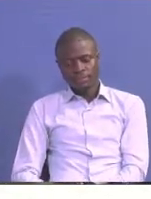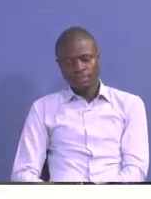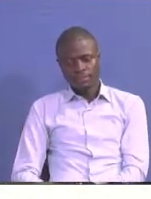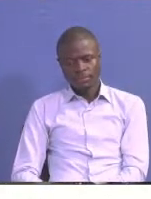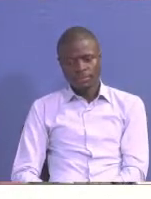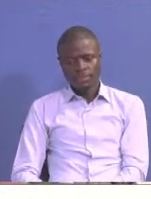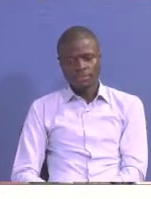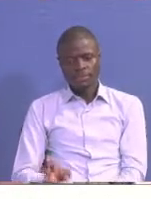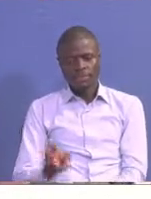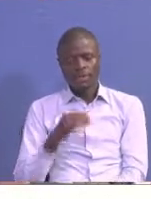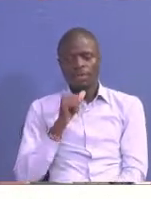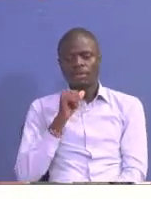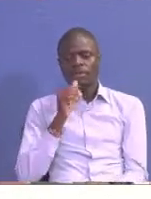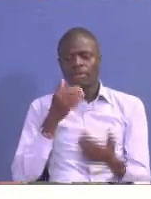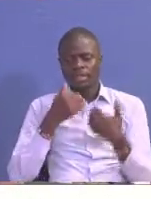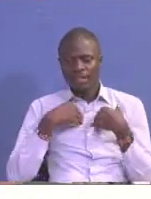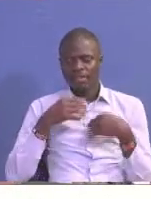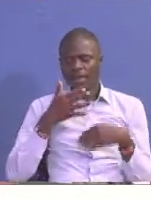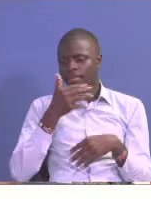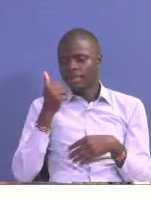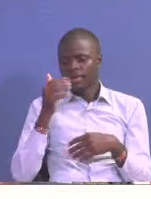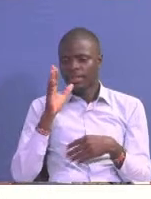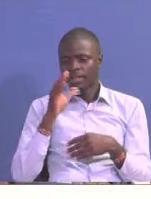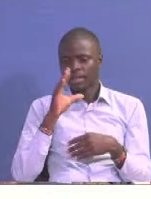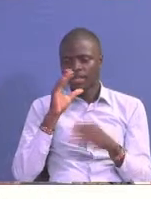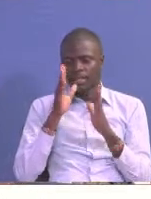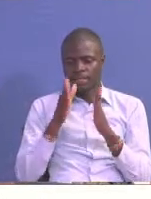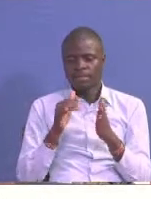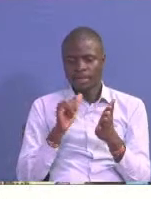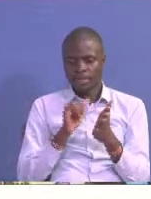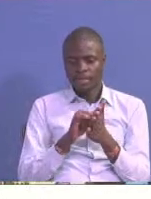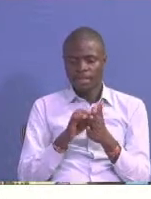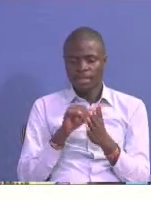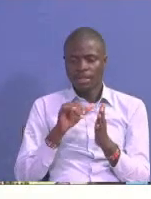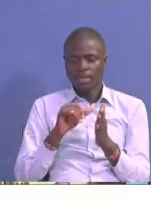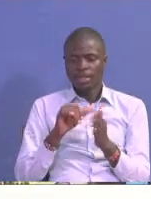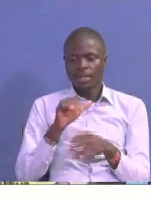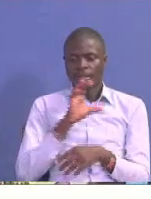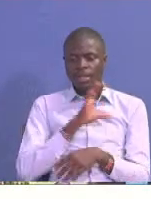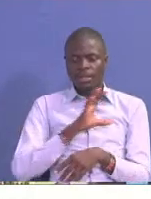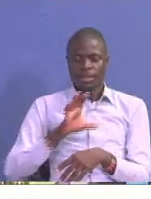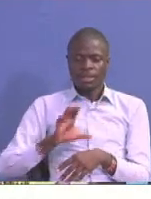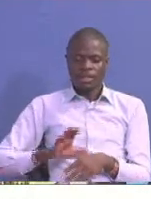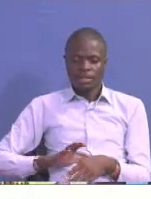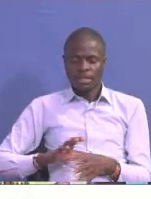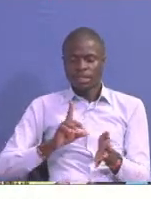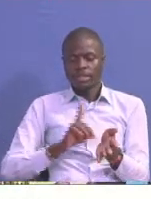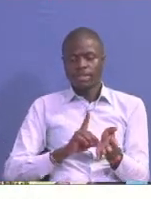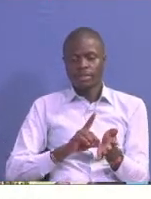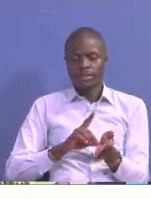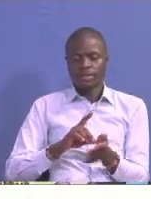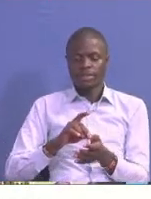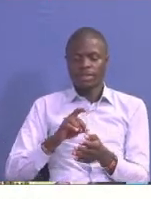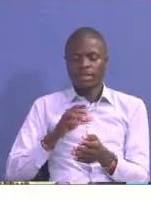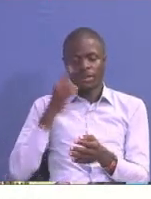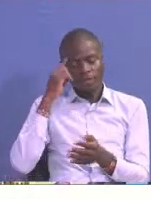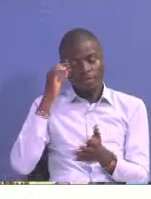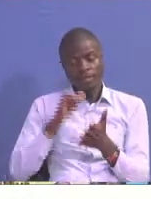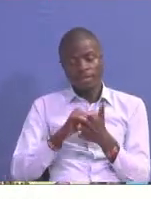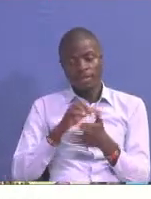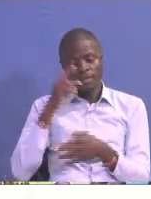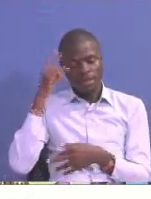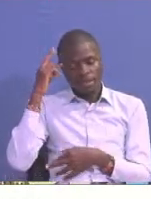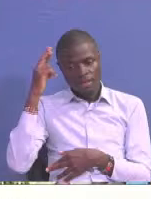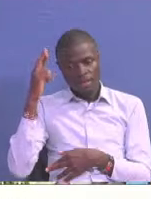We could not have gotten a better speaker than Ambassador Dr. Francis Muthaura, and for that reason,